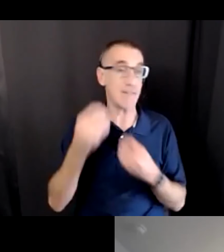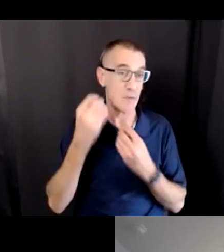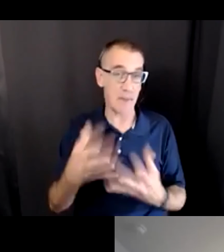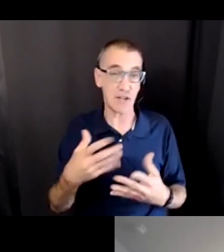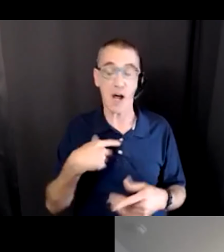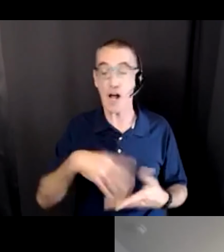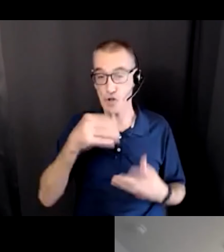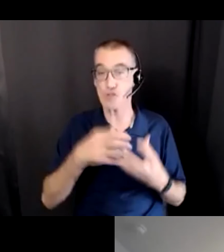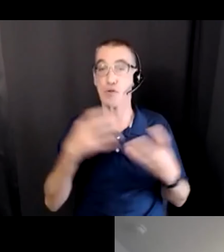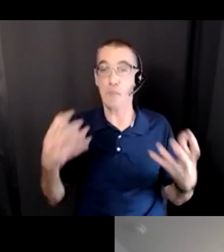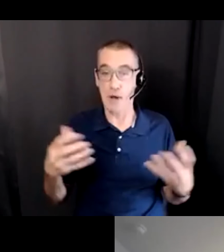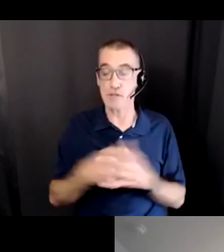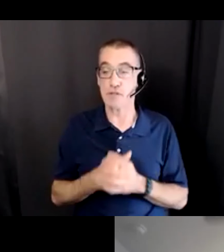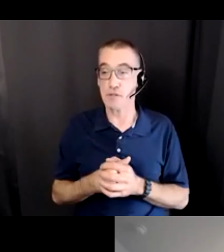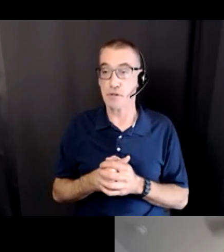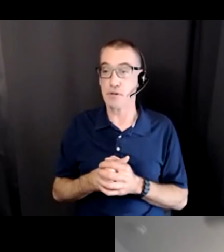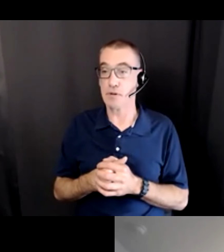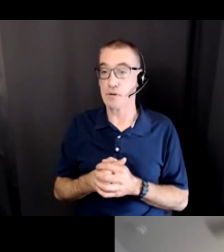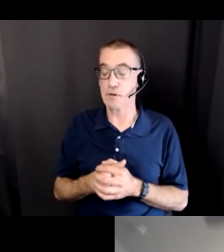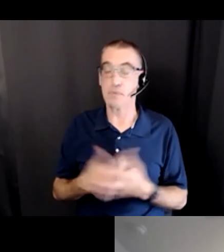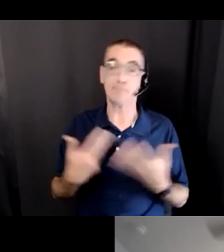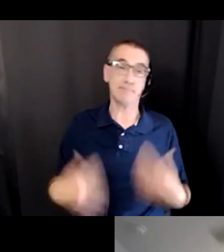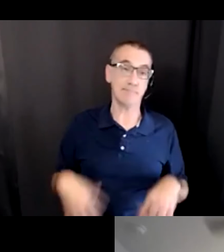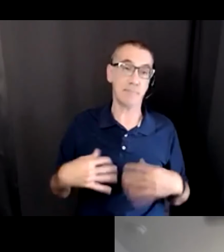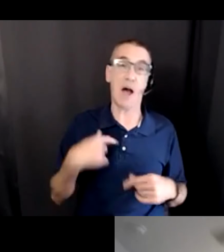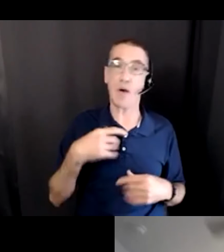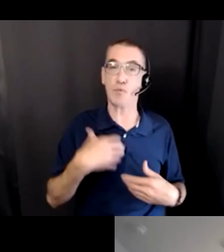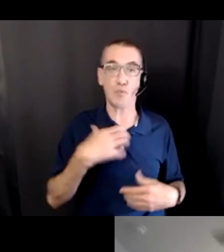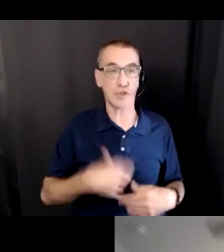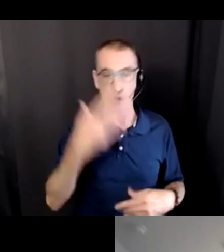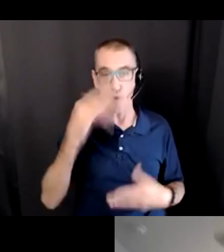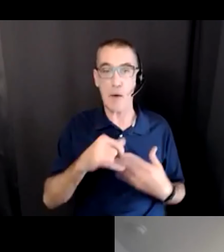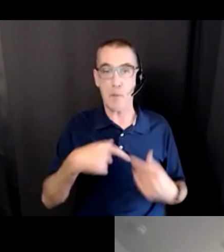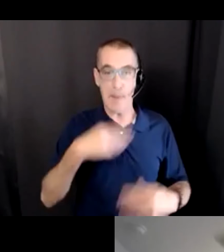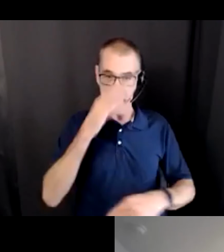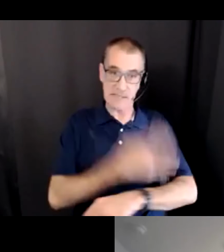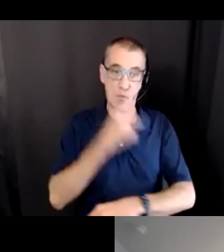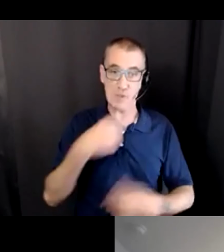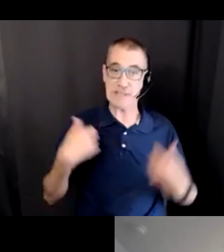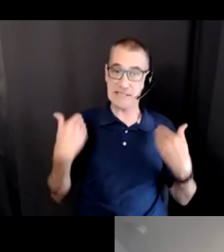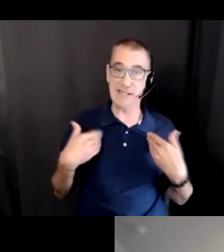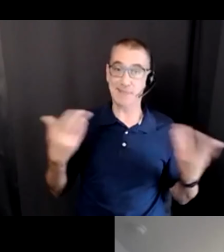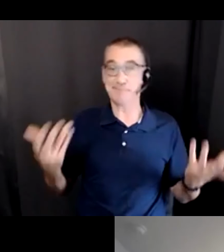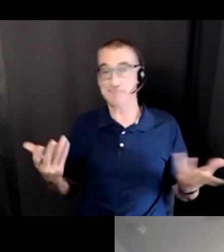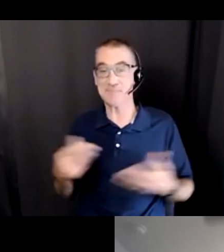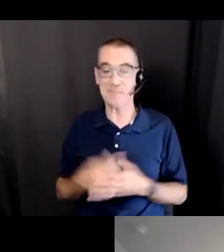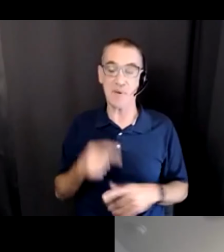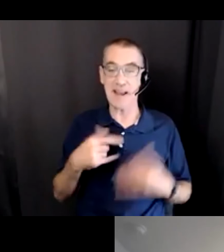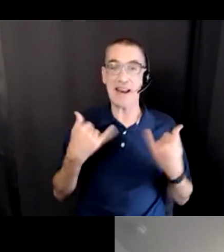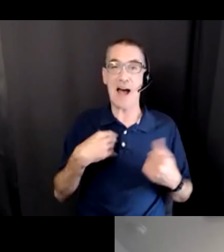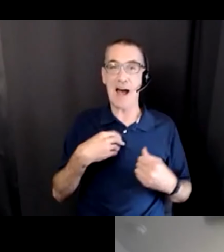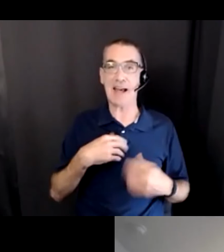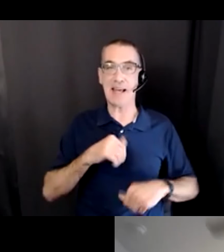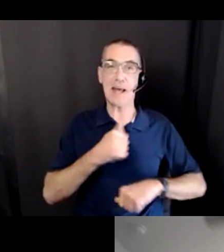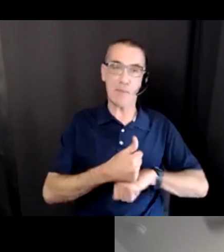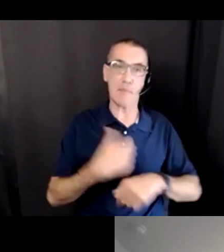learned so much. Gee, I wish I'd known this when my son was a teen, but right now I can implement it in my